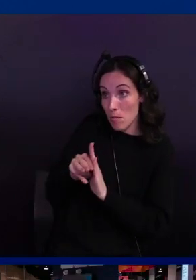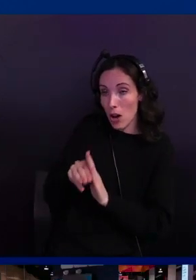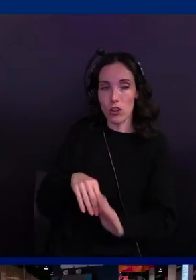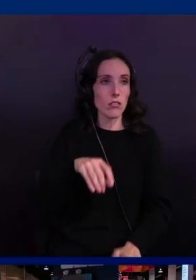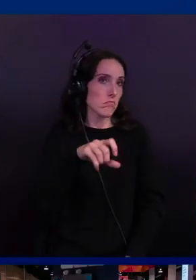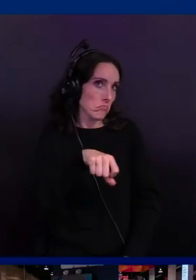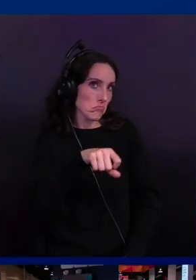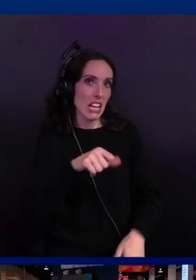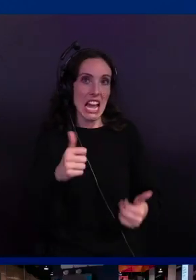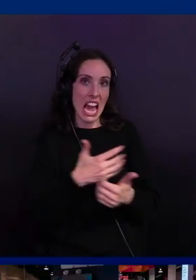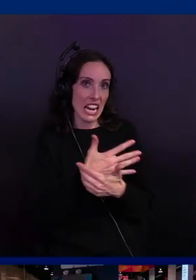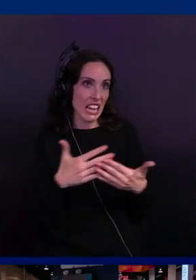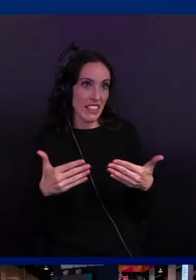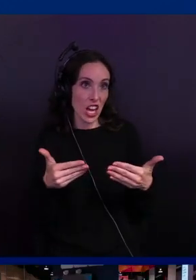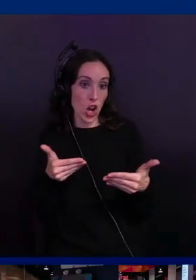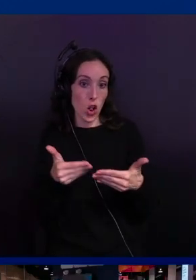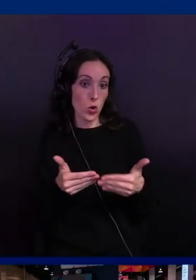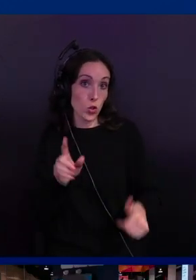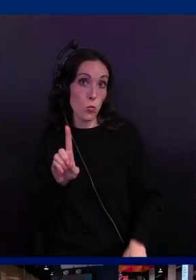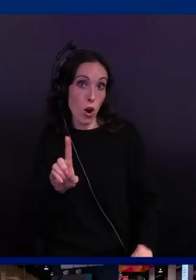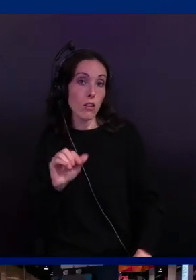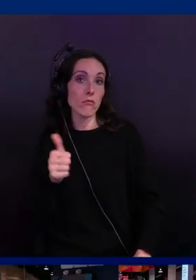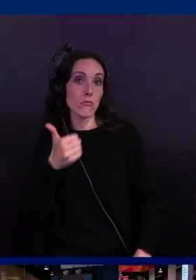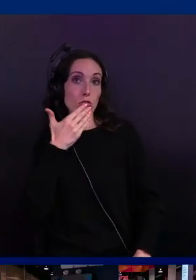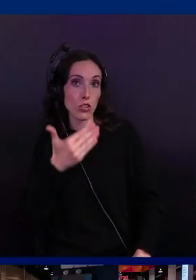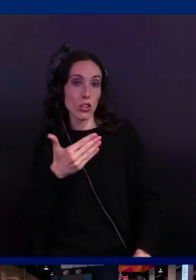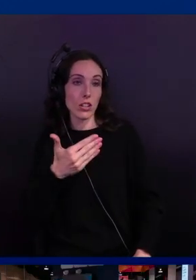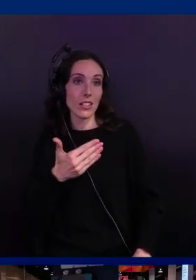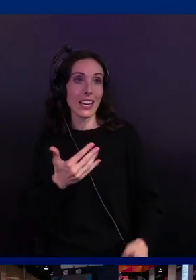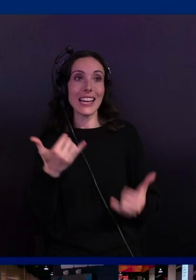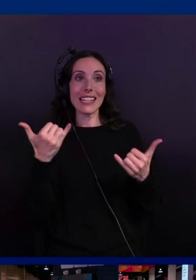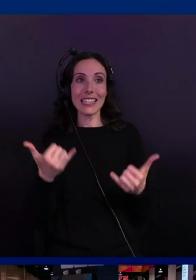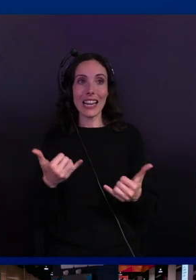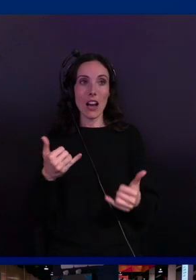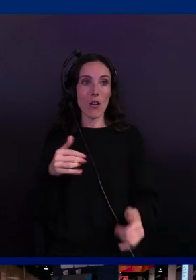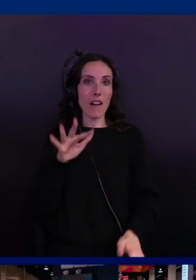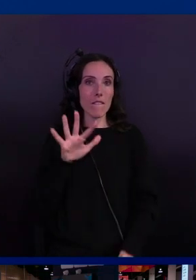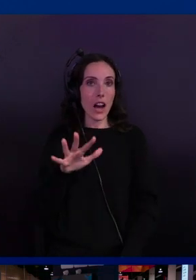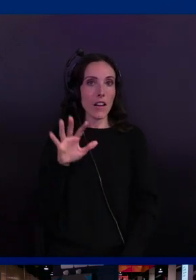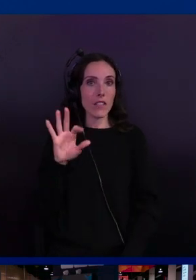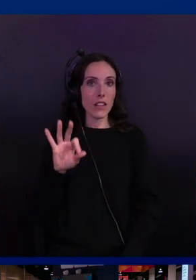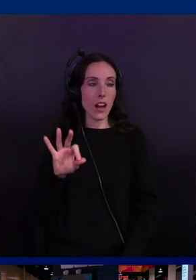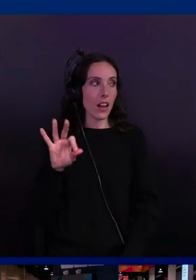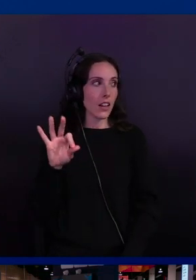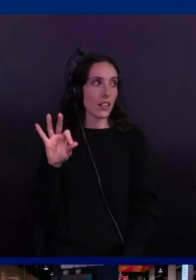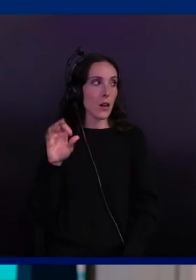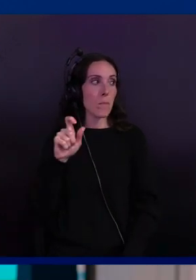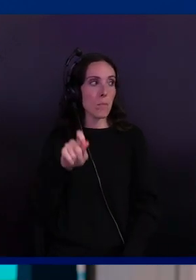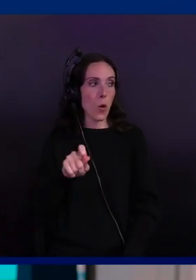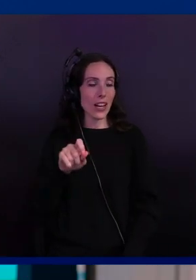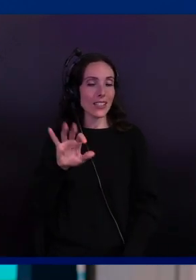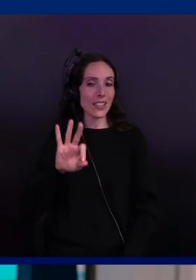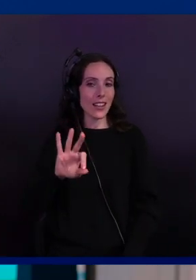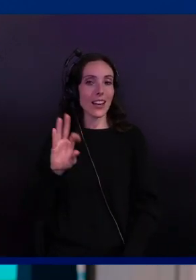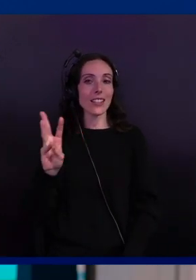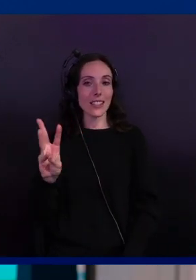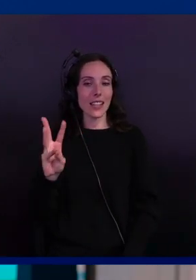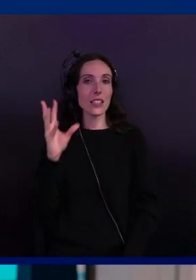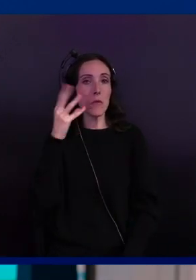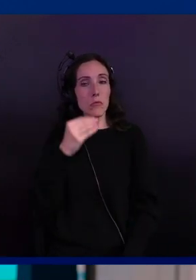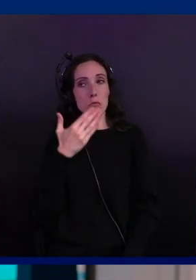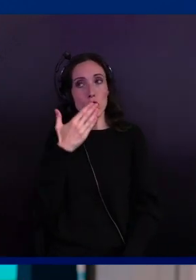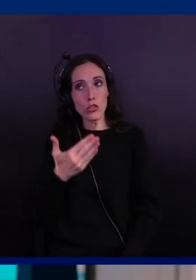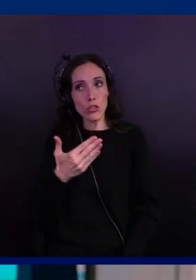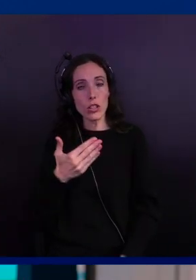model. Okay. Anything closer to 1 is good. Here is 0.96, which is good. Yeah. And based on this model, you are going to create